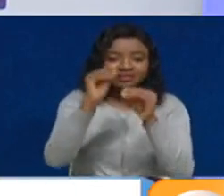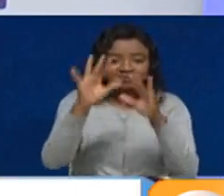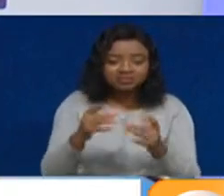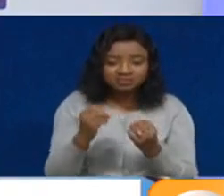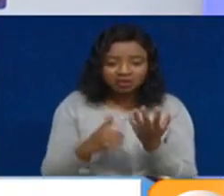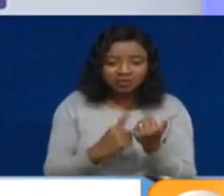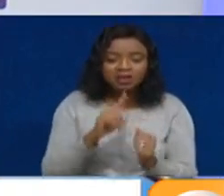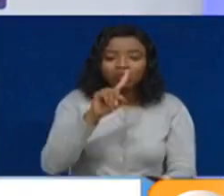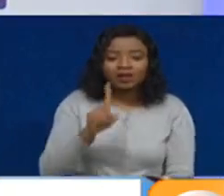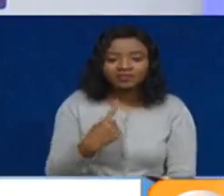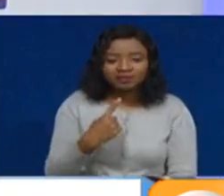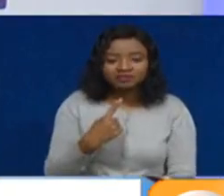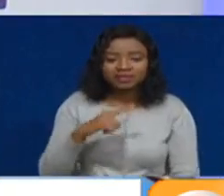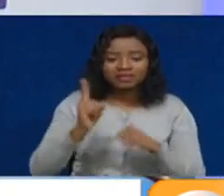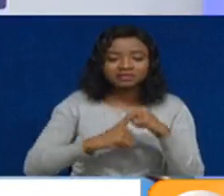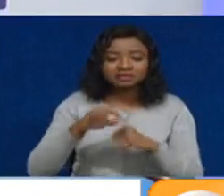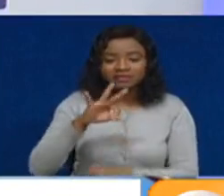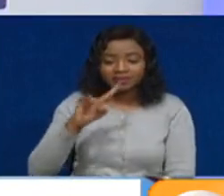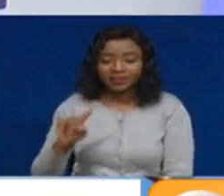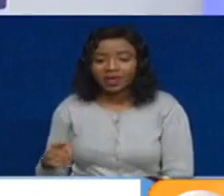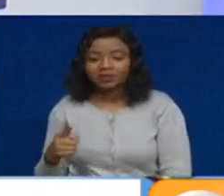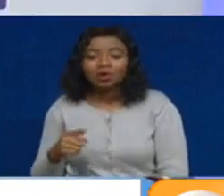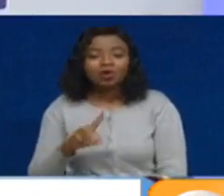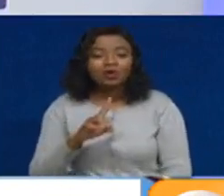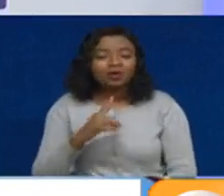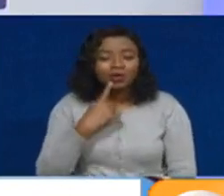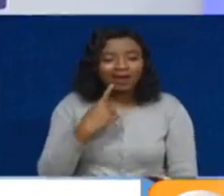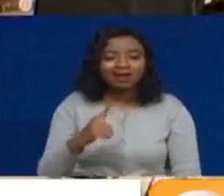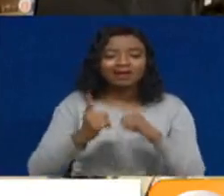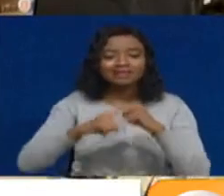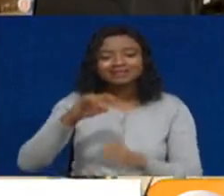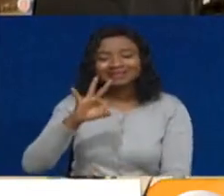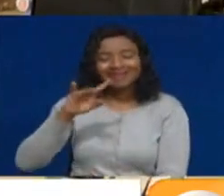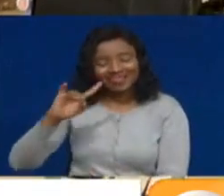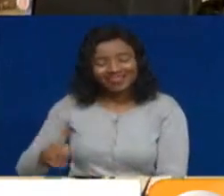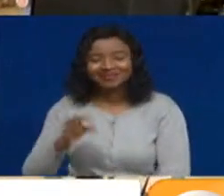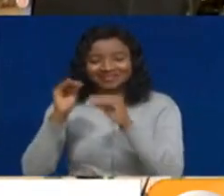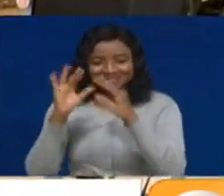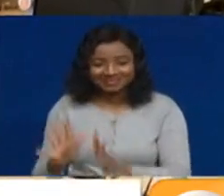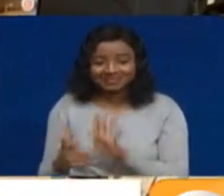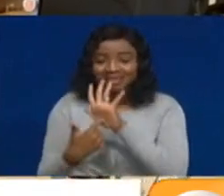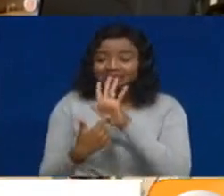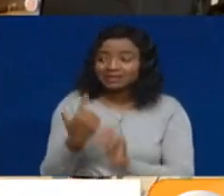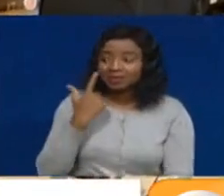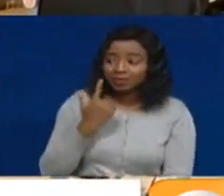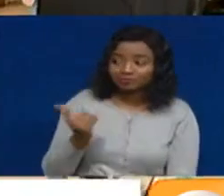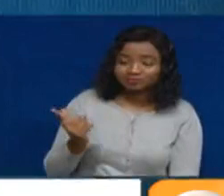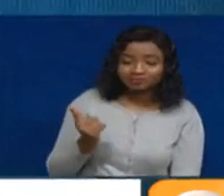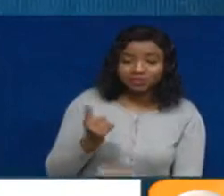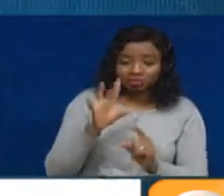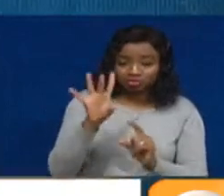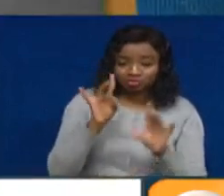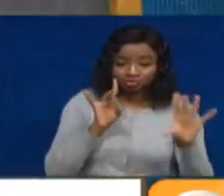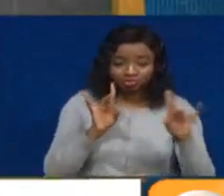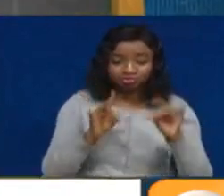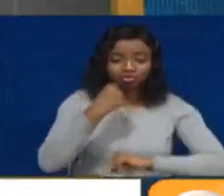163,938 teachers on remote learning methodologies countrywide. Alliance Girls High School and Machakos Boys High School